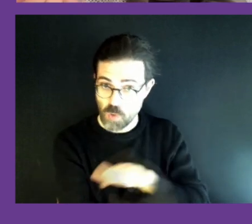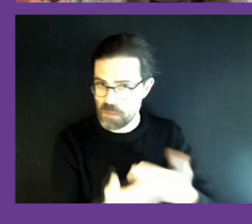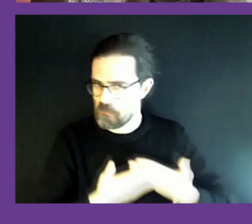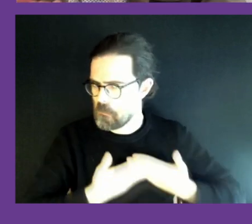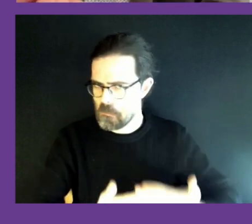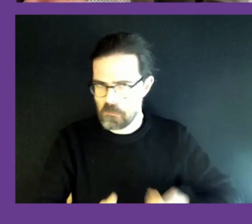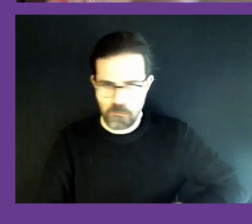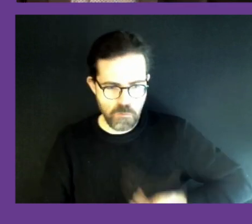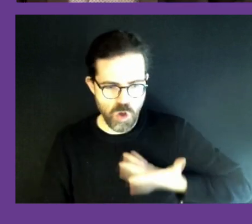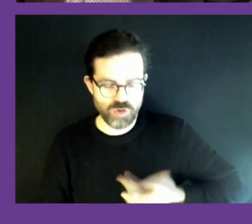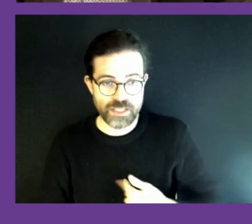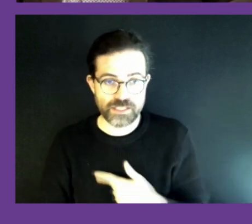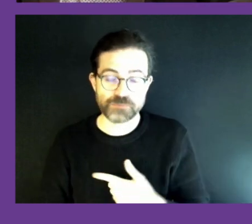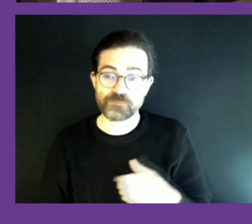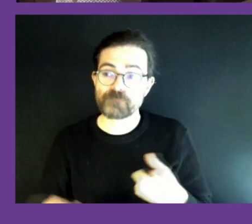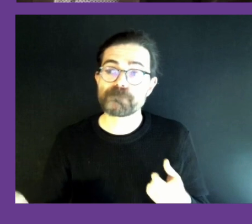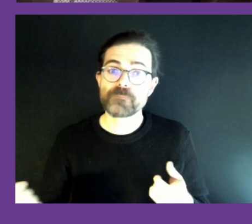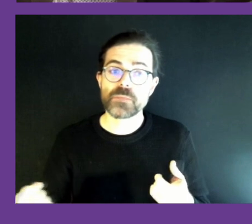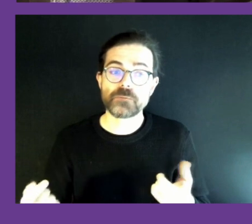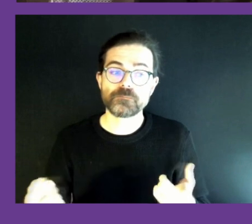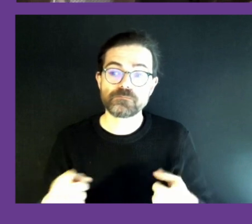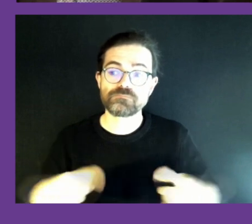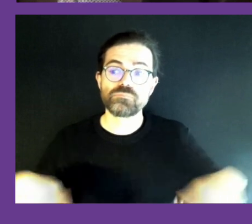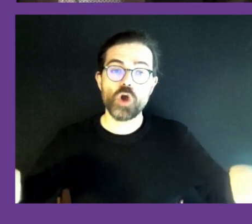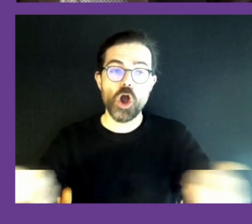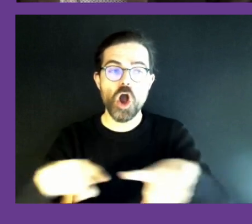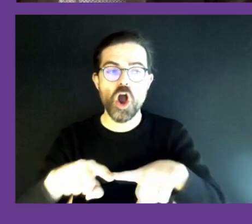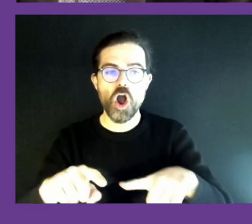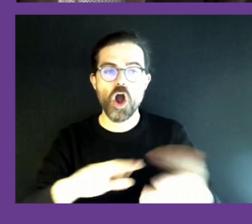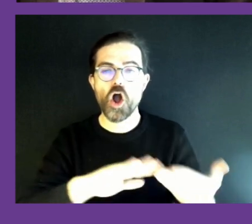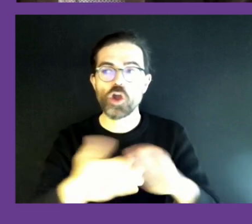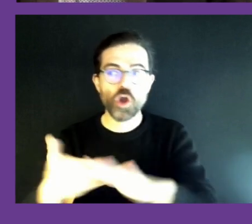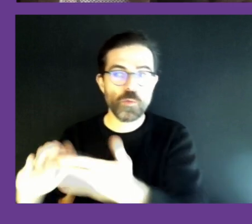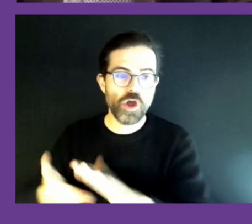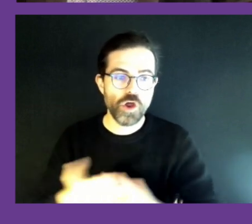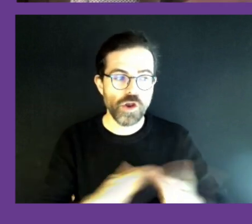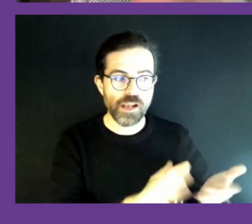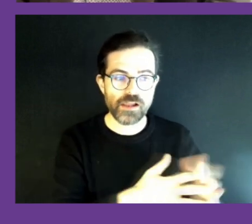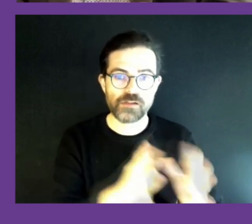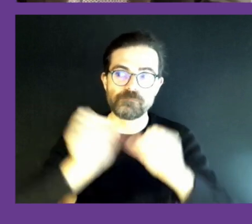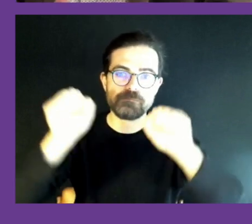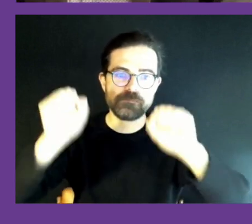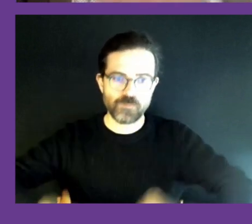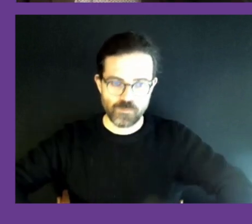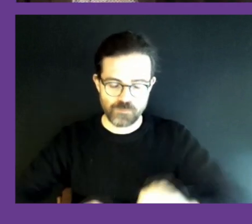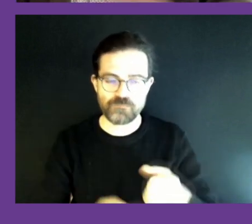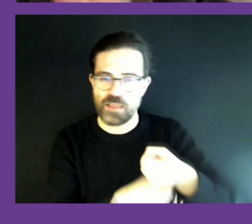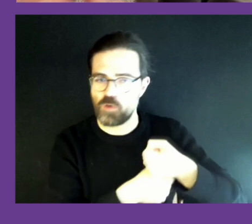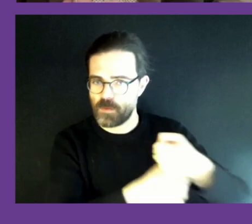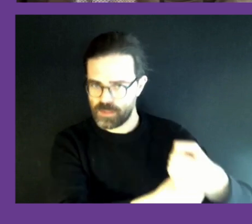relevant stakeholders. One of the key issues is that we want to increase the participation of representatives of persons with